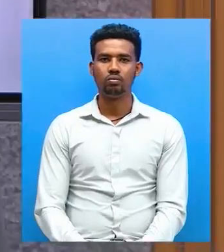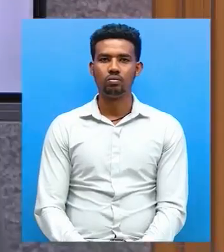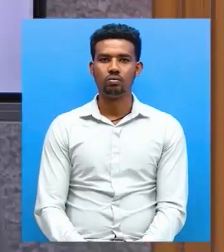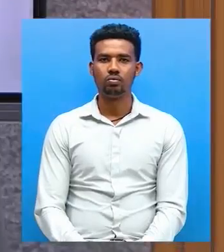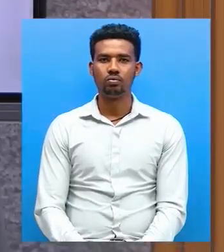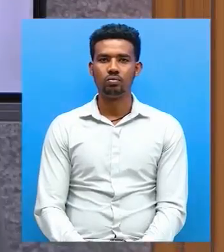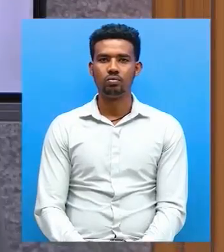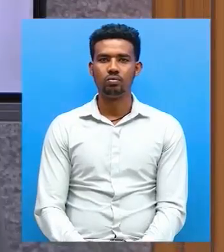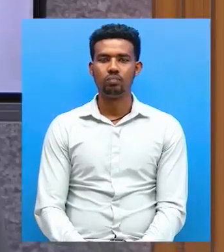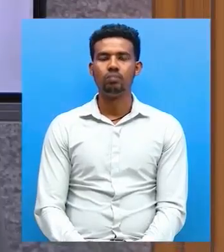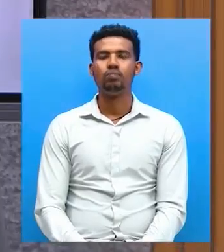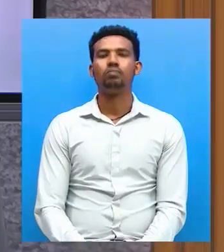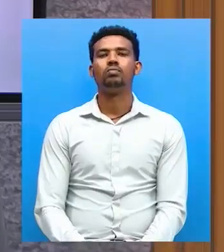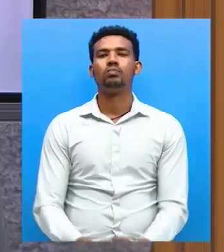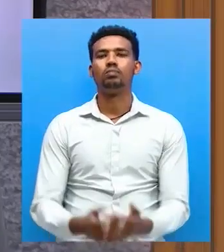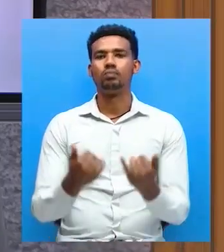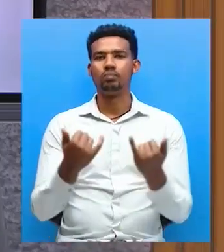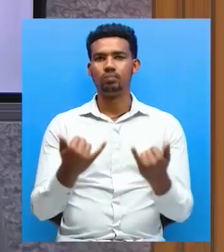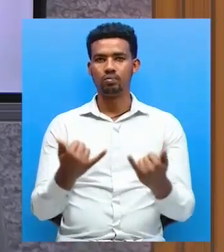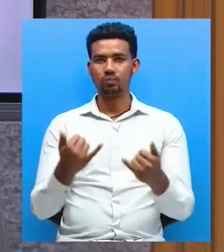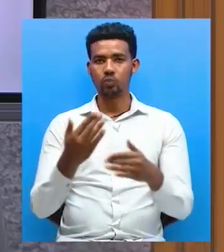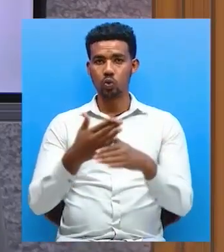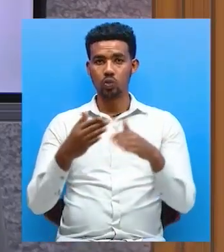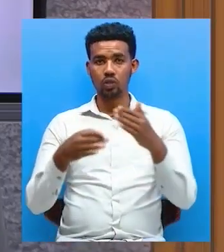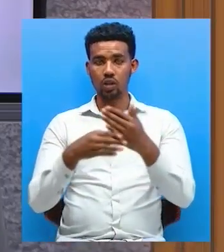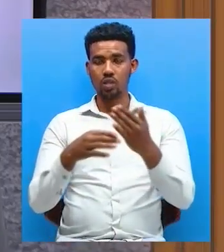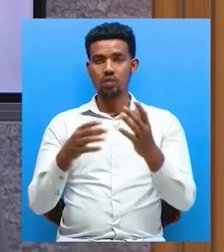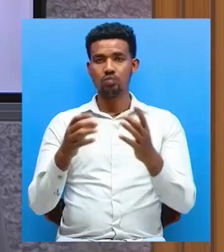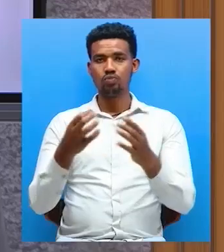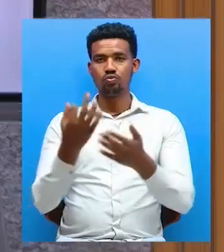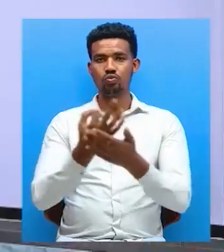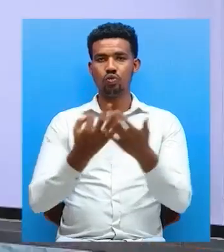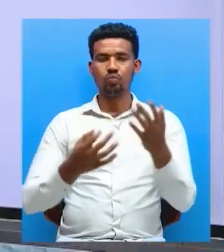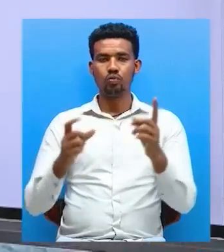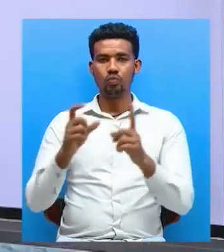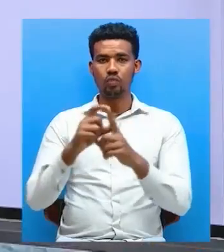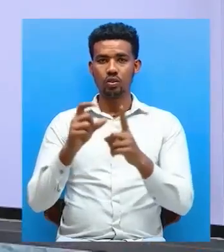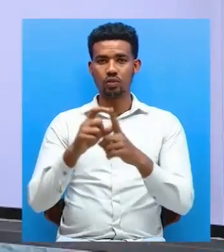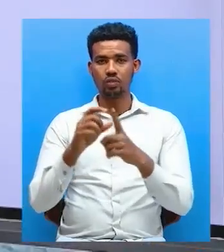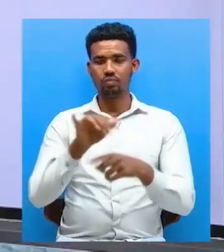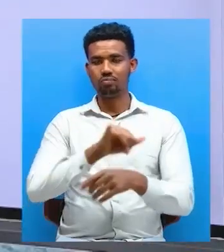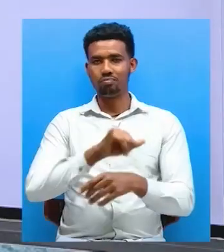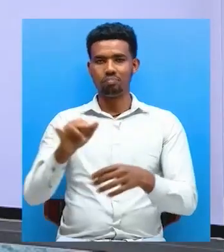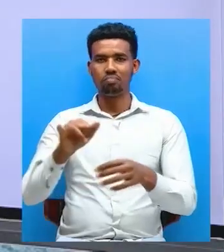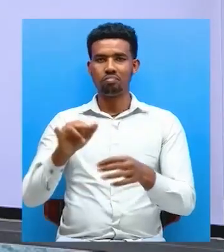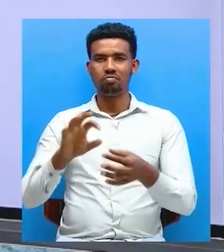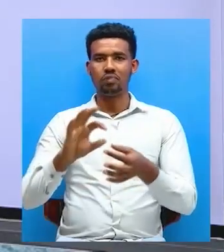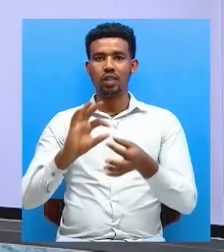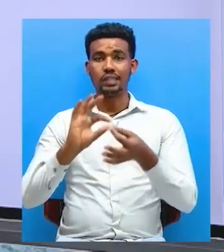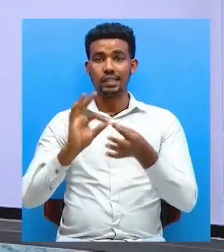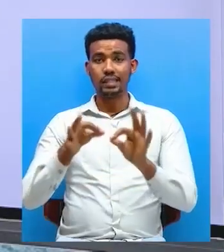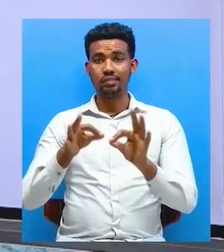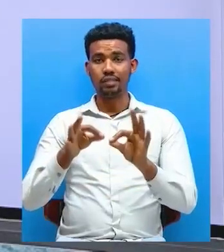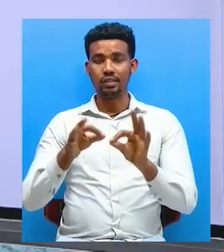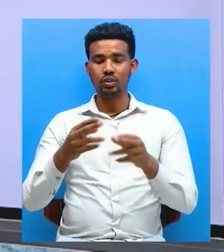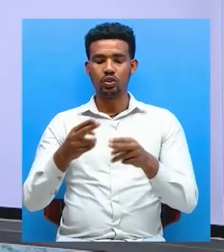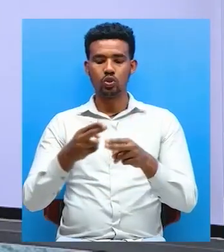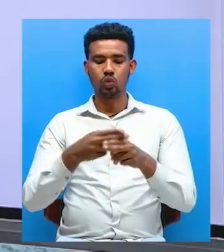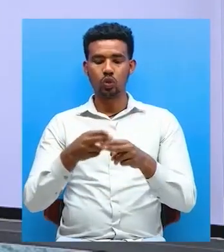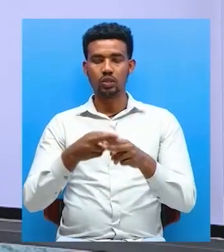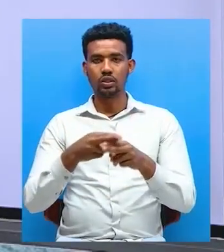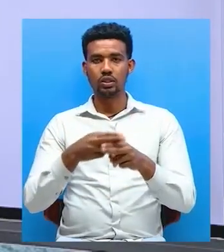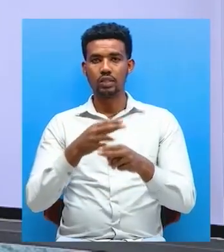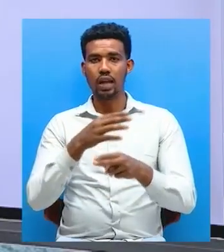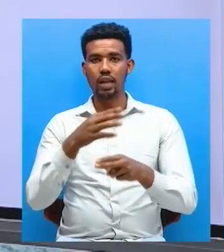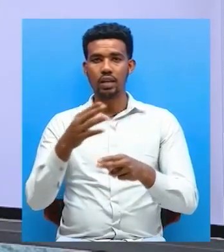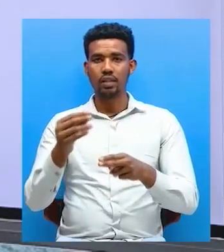Contracted form of words. When we come to contracted form, as a definition, contracted form, it means shortened form